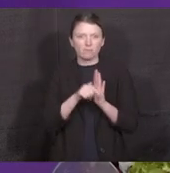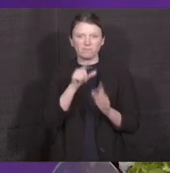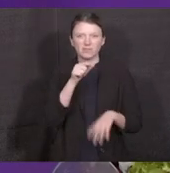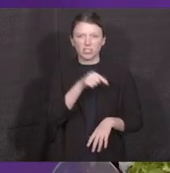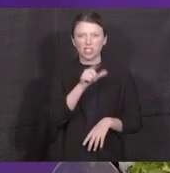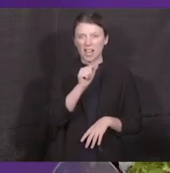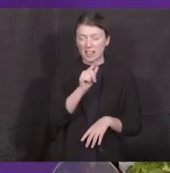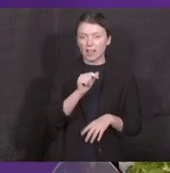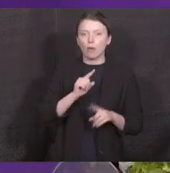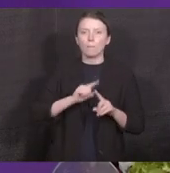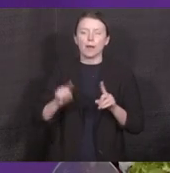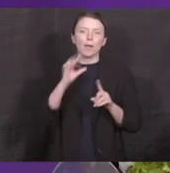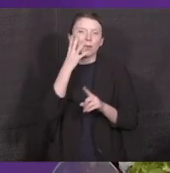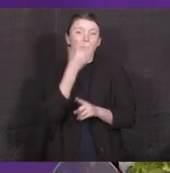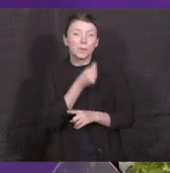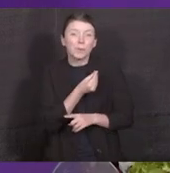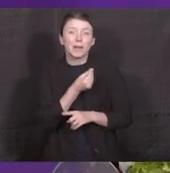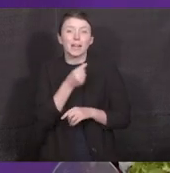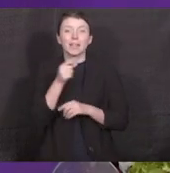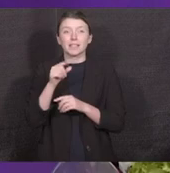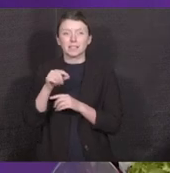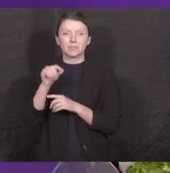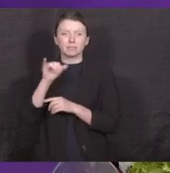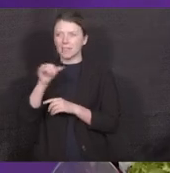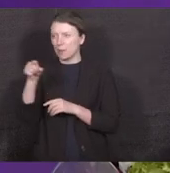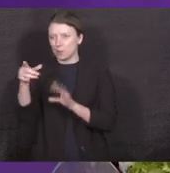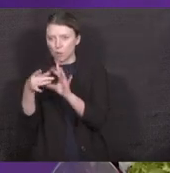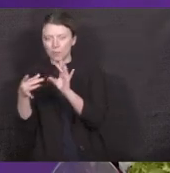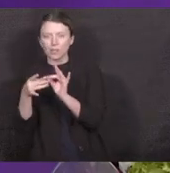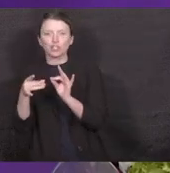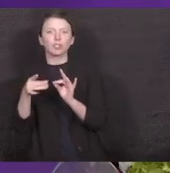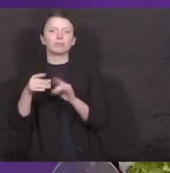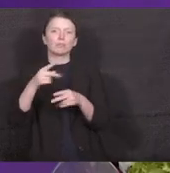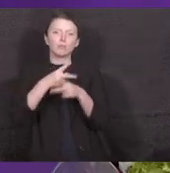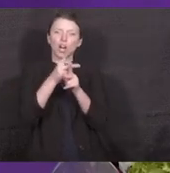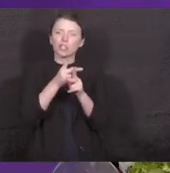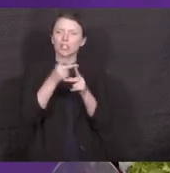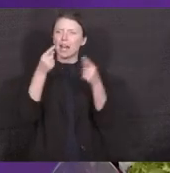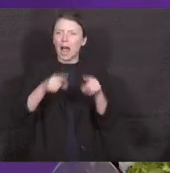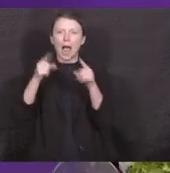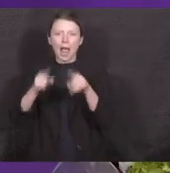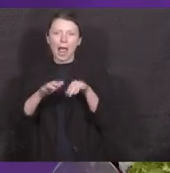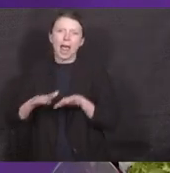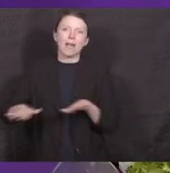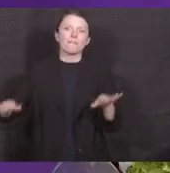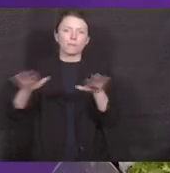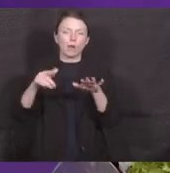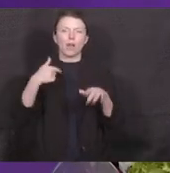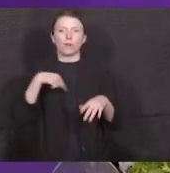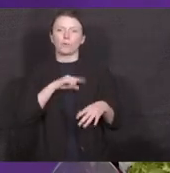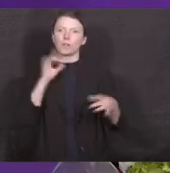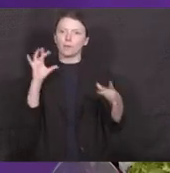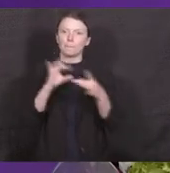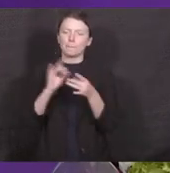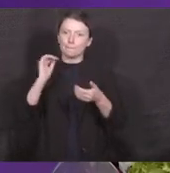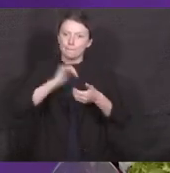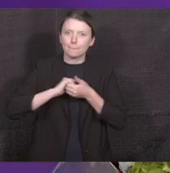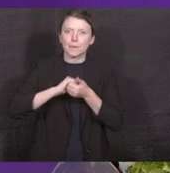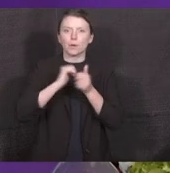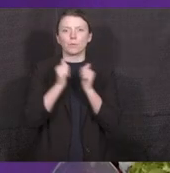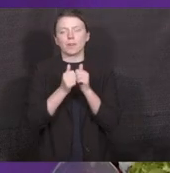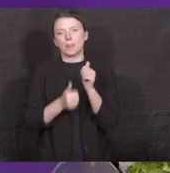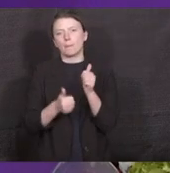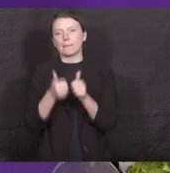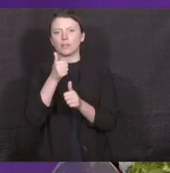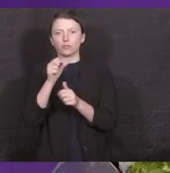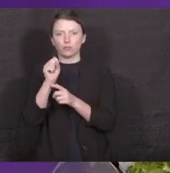that right now, exactly what Carl said, is productions are happening everywhere, and we're partnering with most of those productions in all the major studios. So right